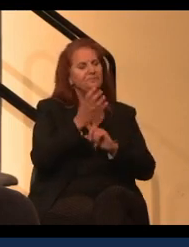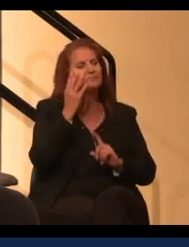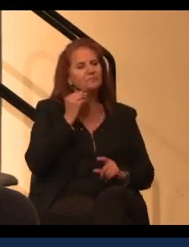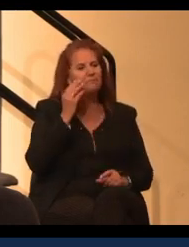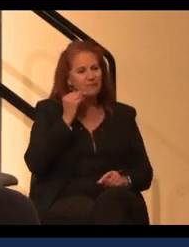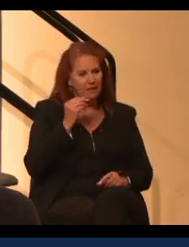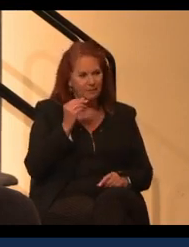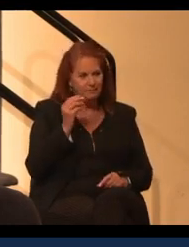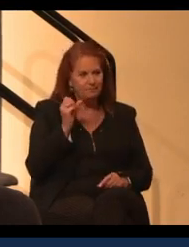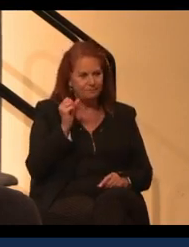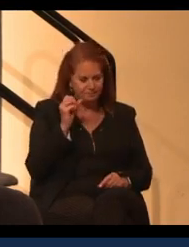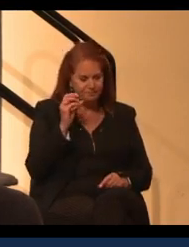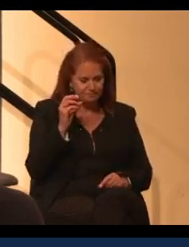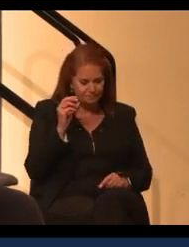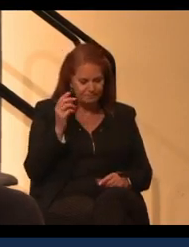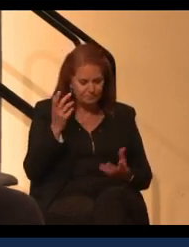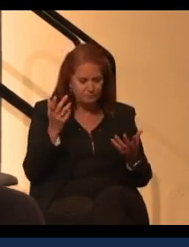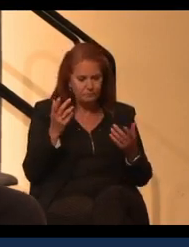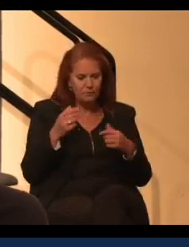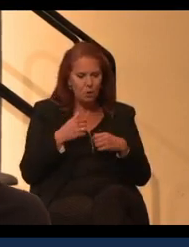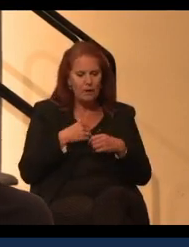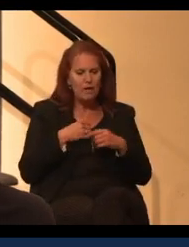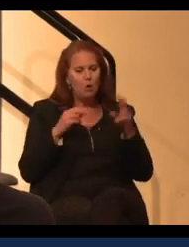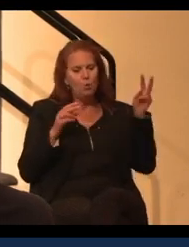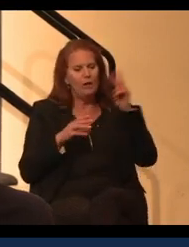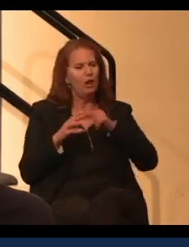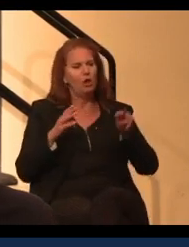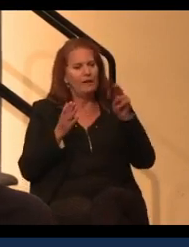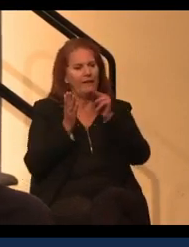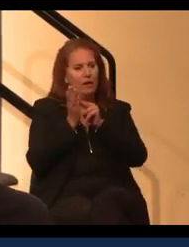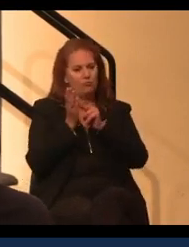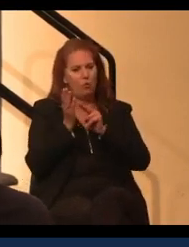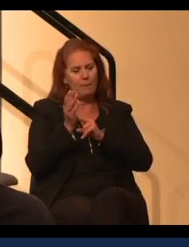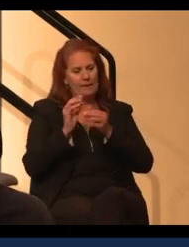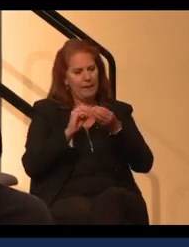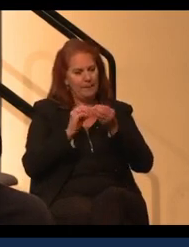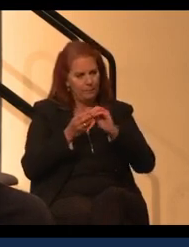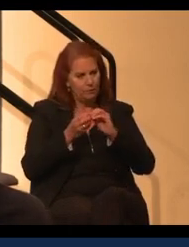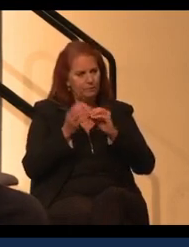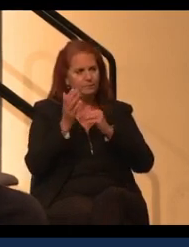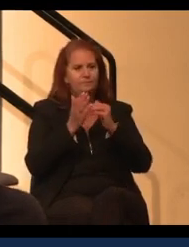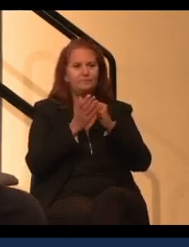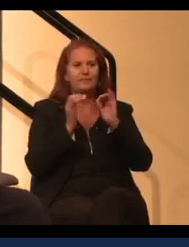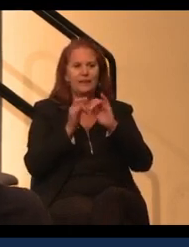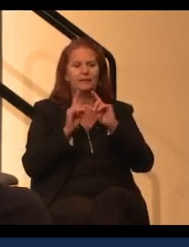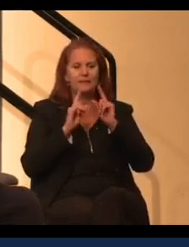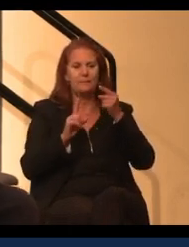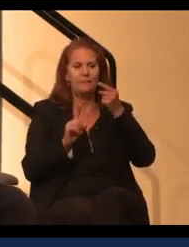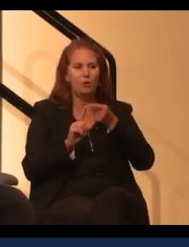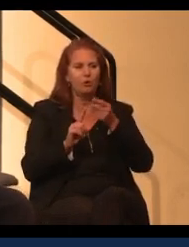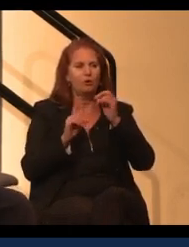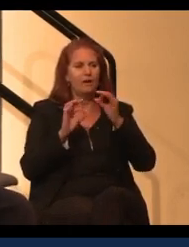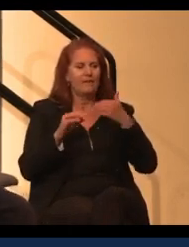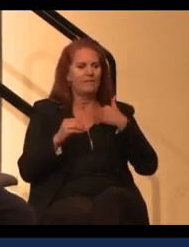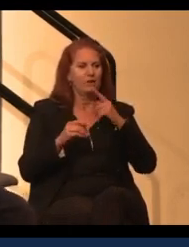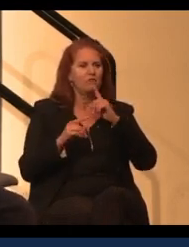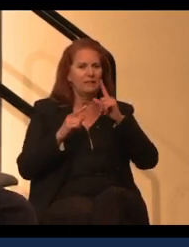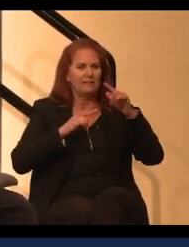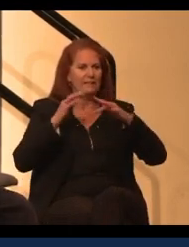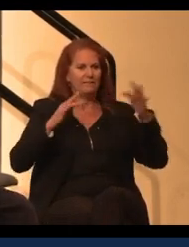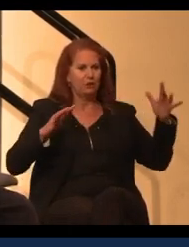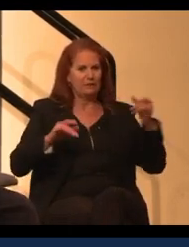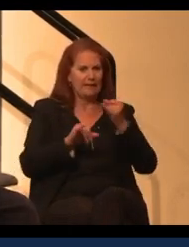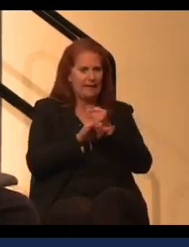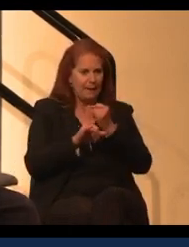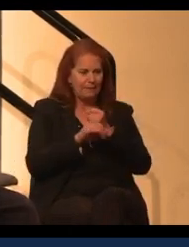And so when we just look at enrollment counts, oftentimes that's the marker of having a really diverse